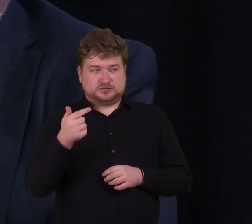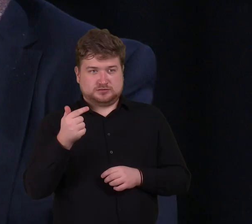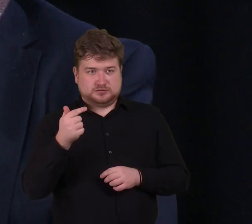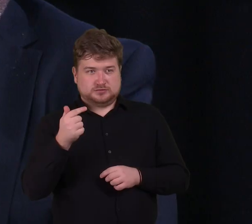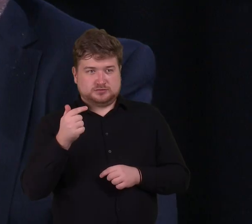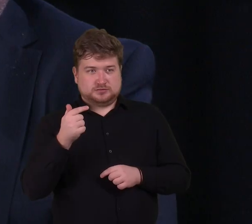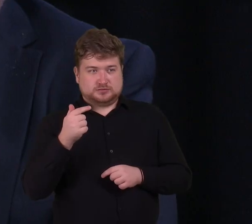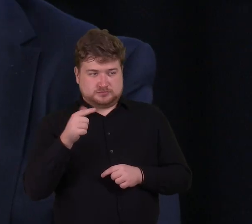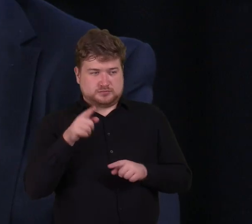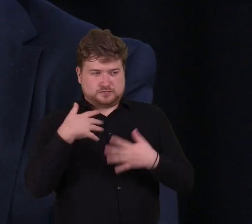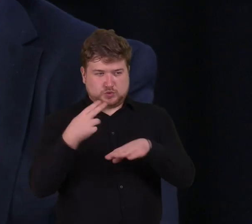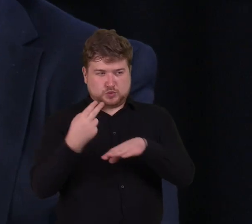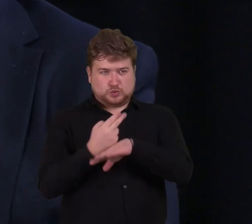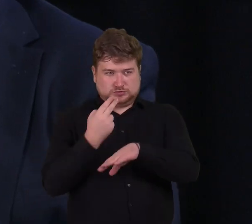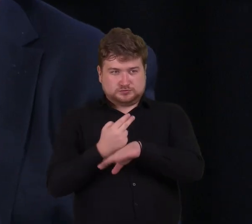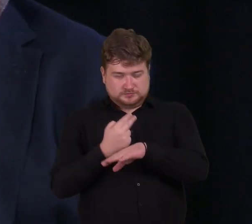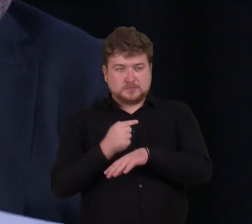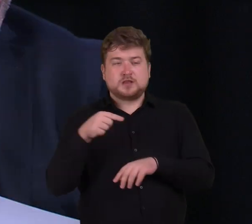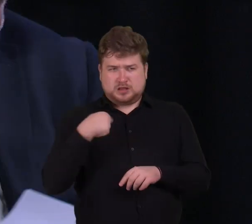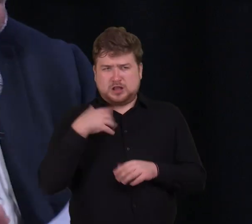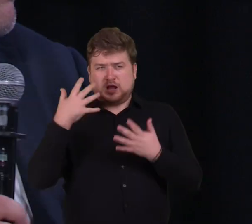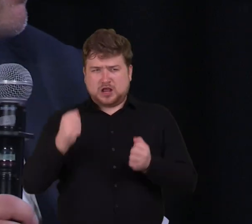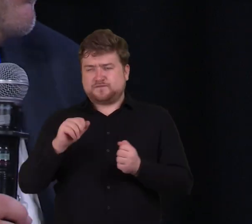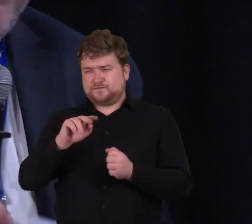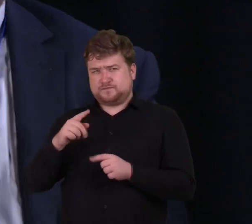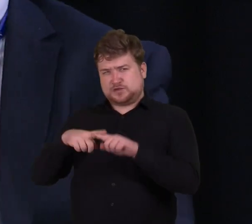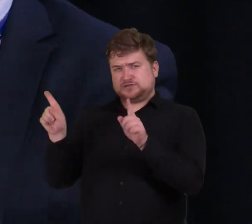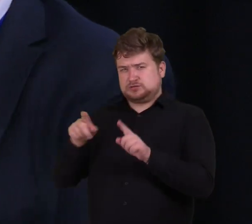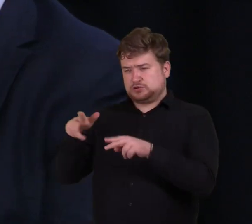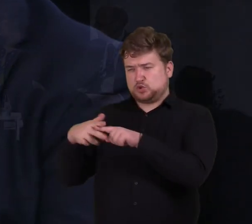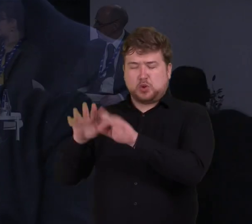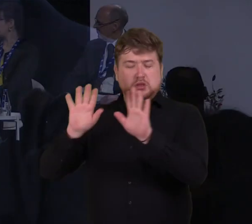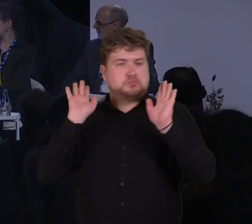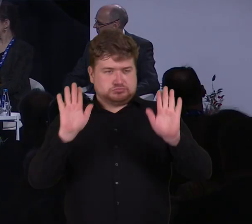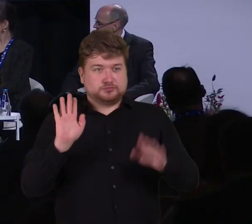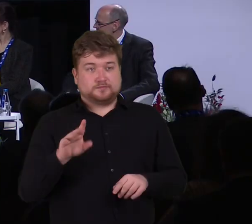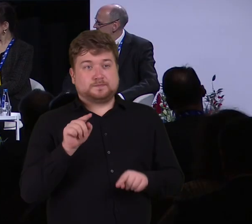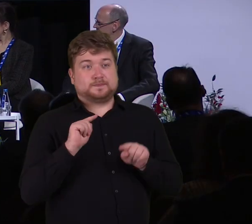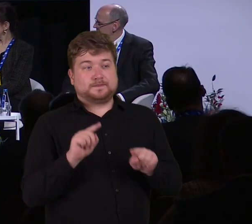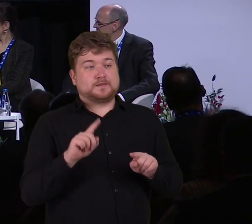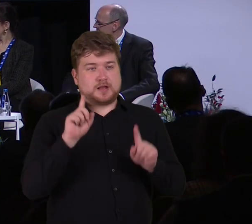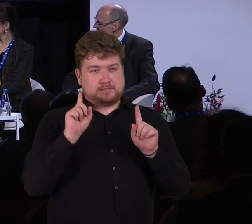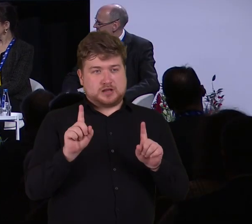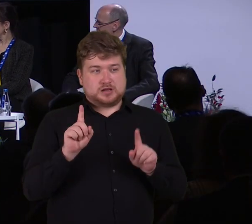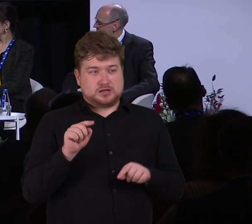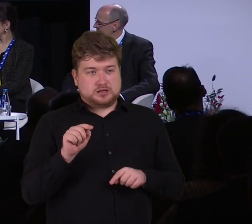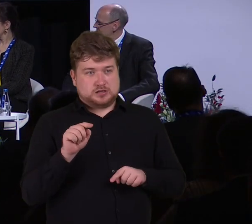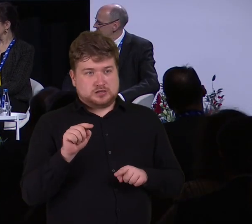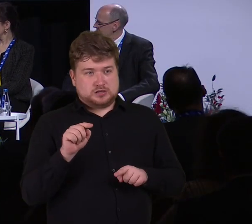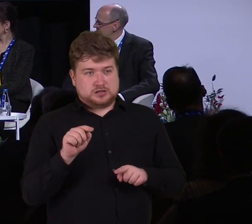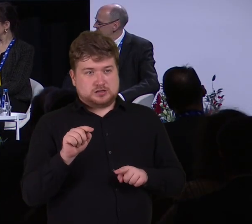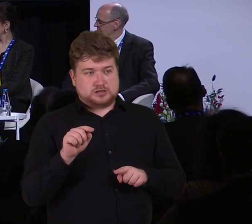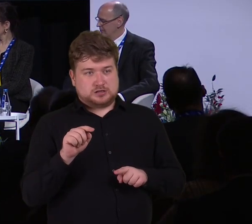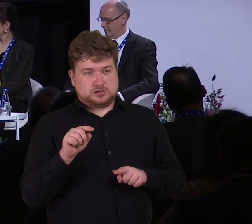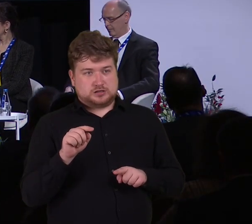by highlight one thing that my colleague on the left and you on the slide tend to